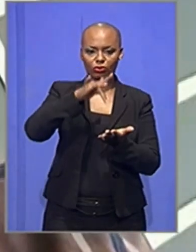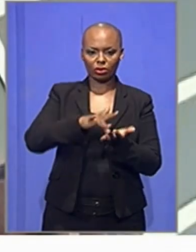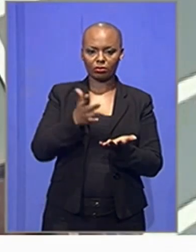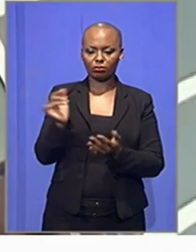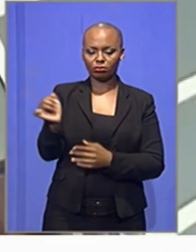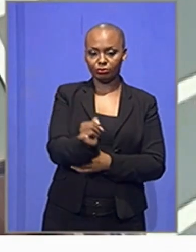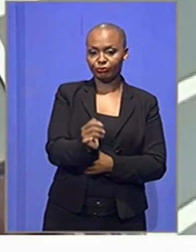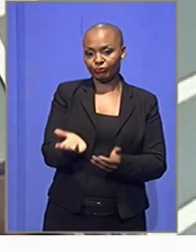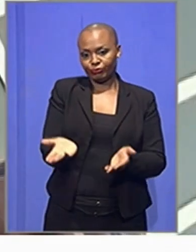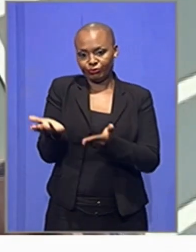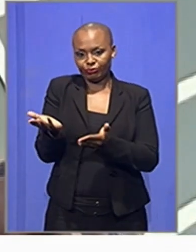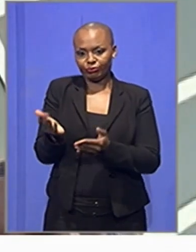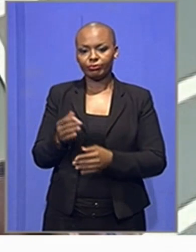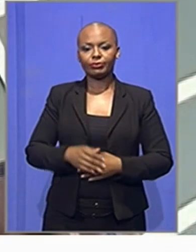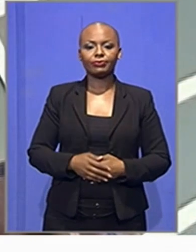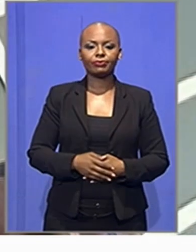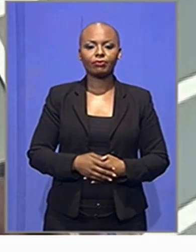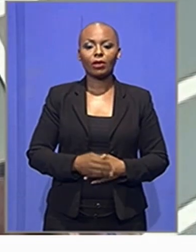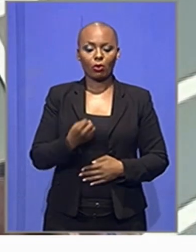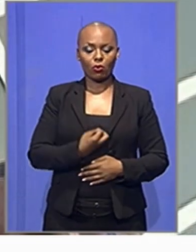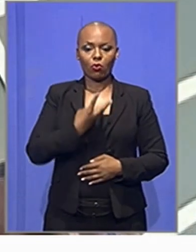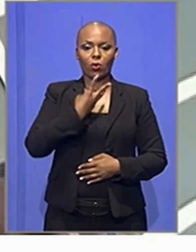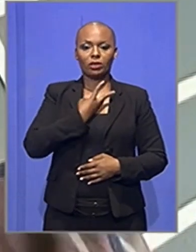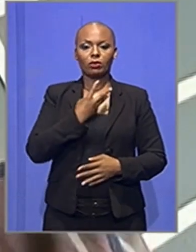cut and wished him well